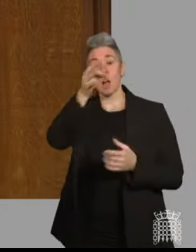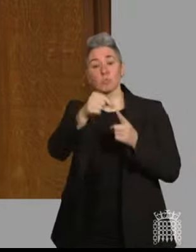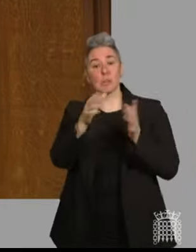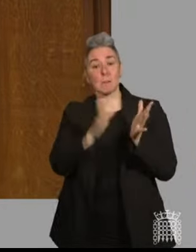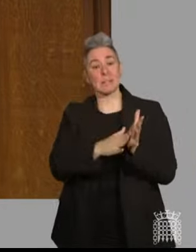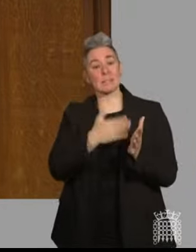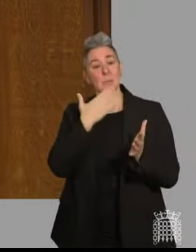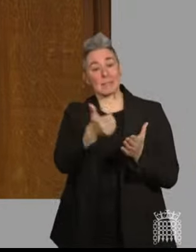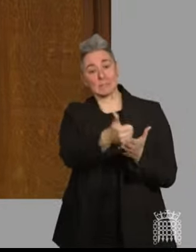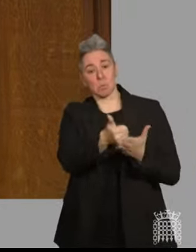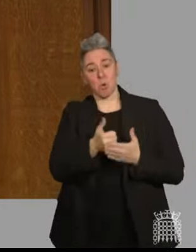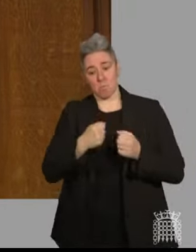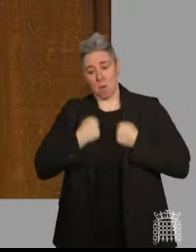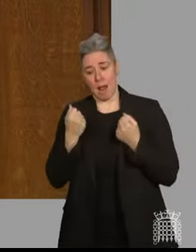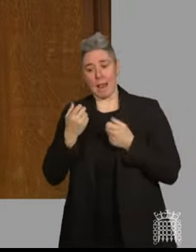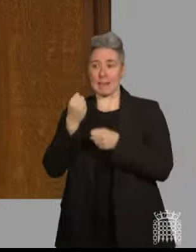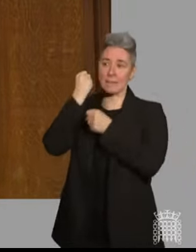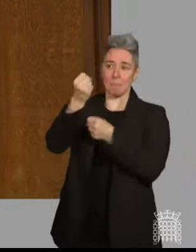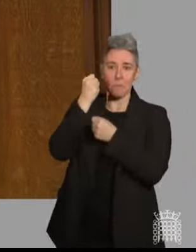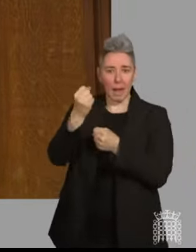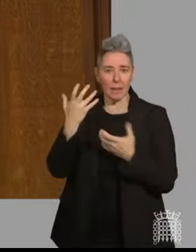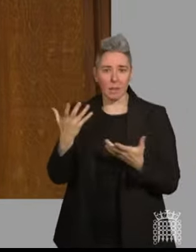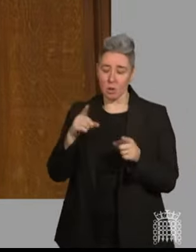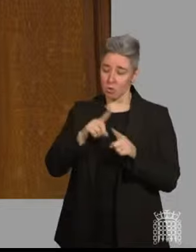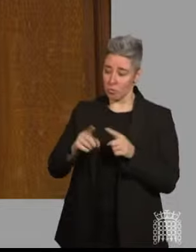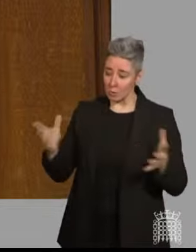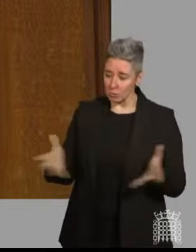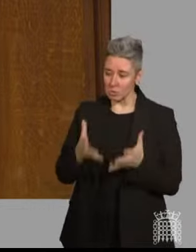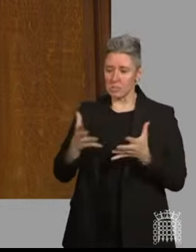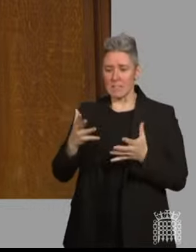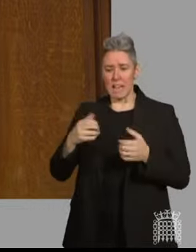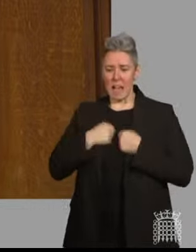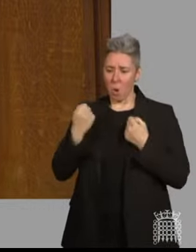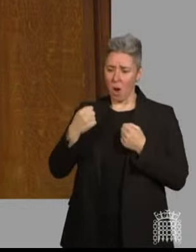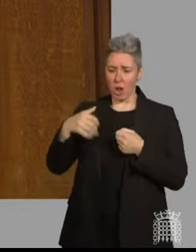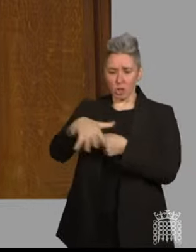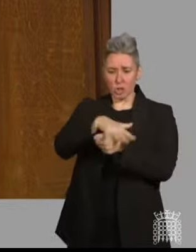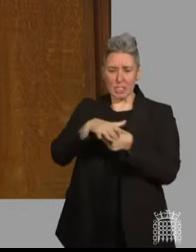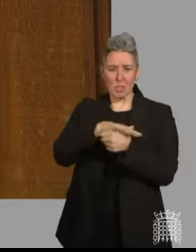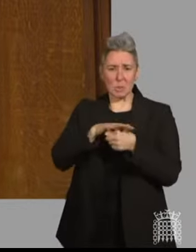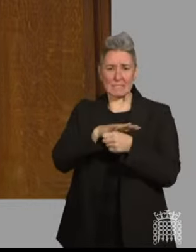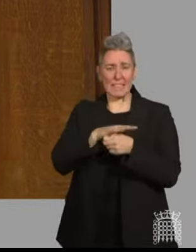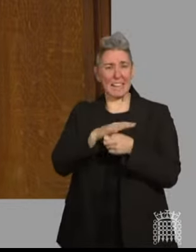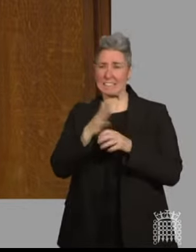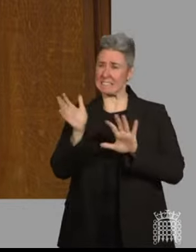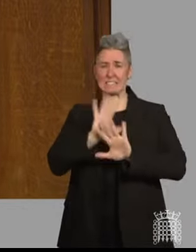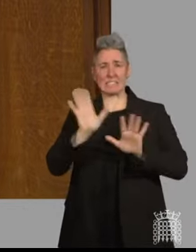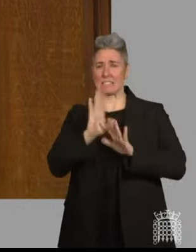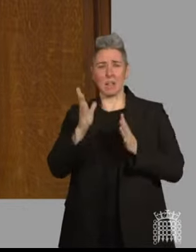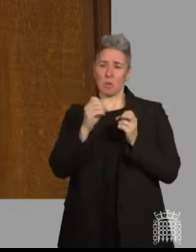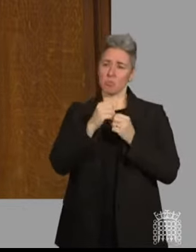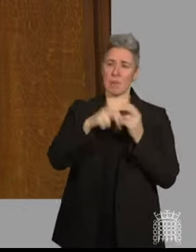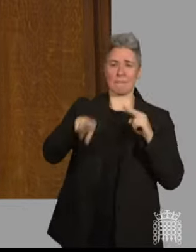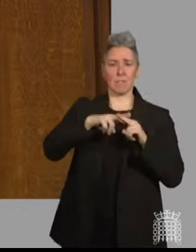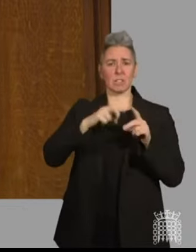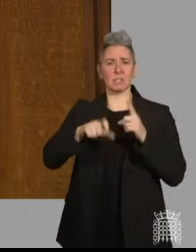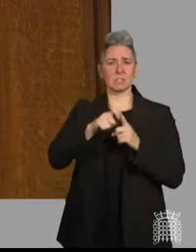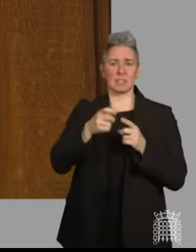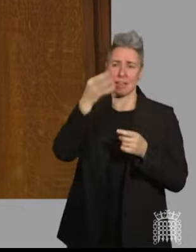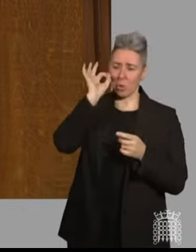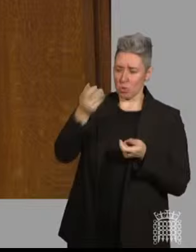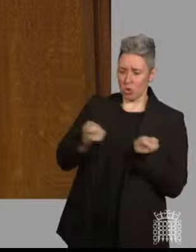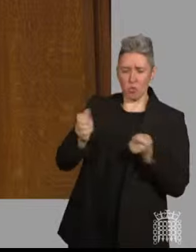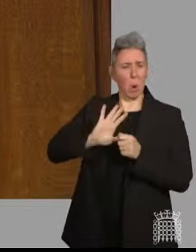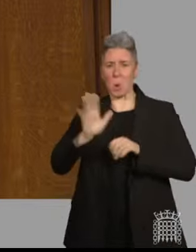constituencies out of Bradford Council control, which is more urgent than ever? And will he make sure that the government deliver a swimming pool